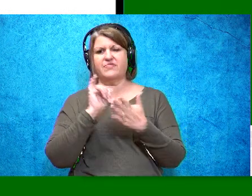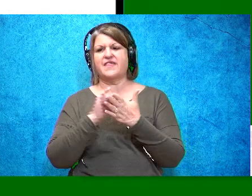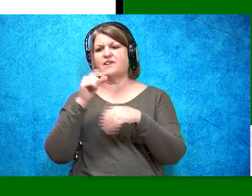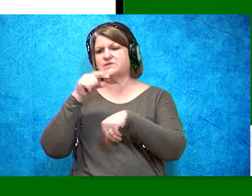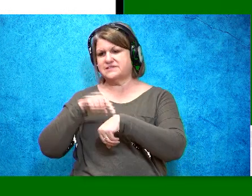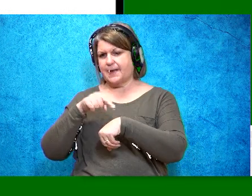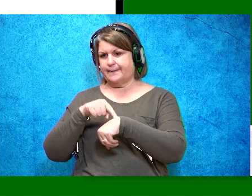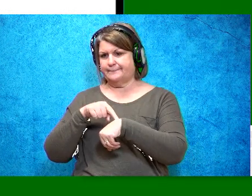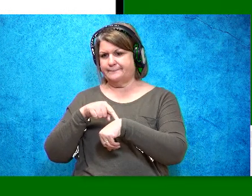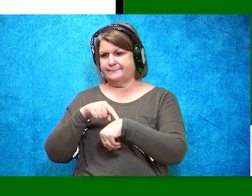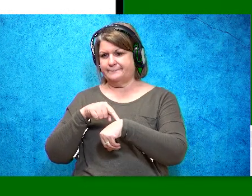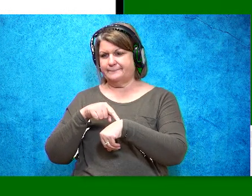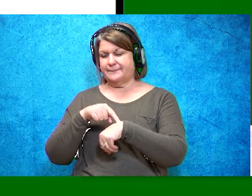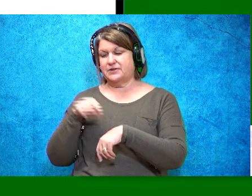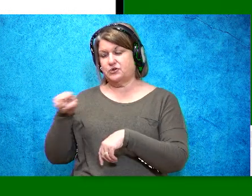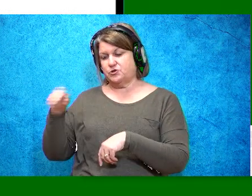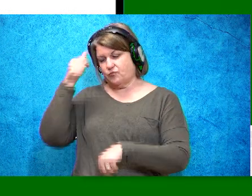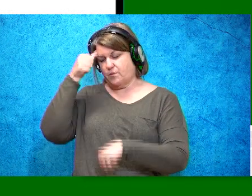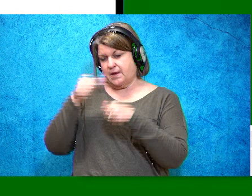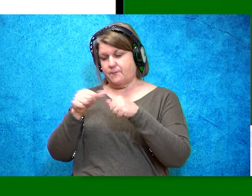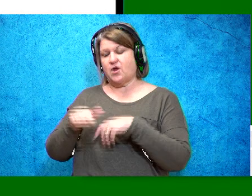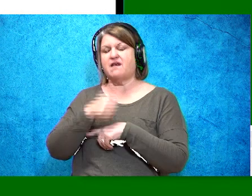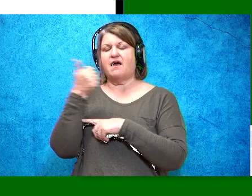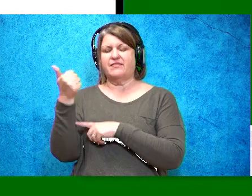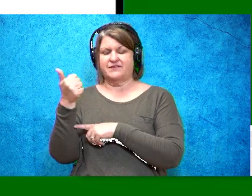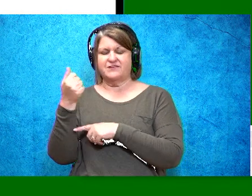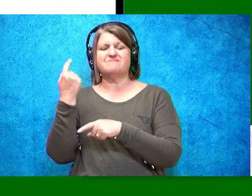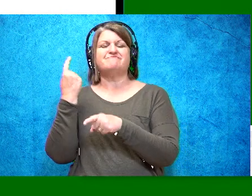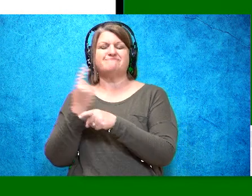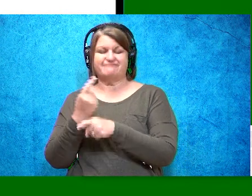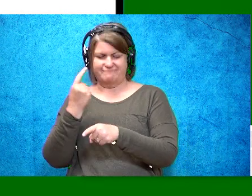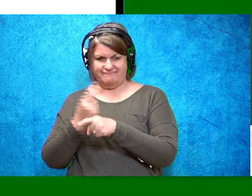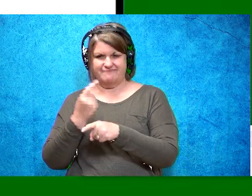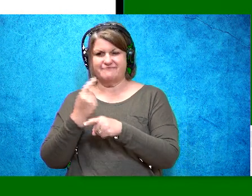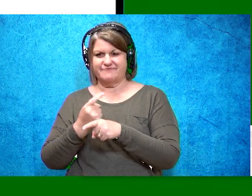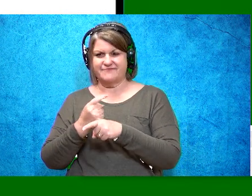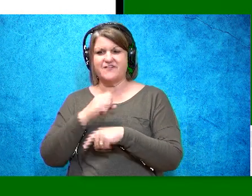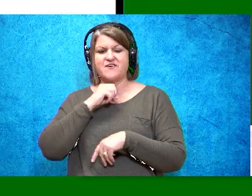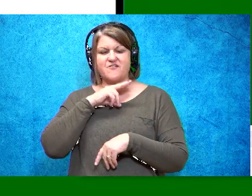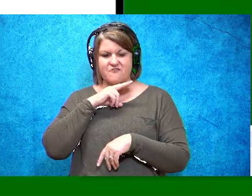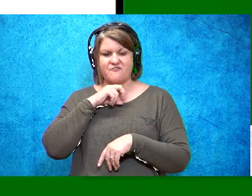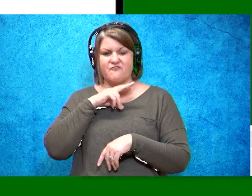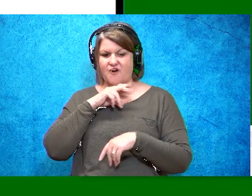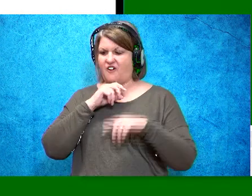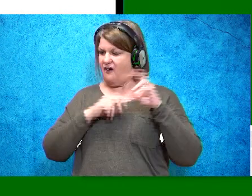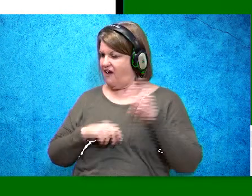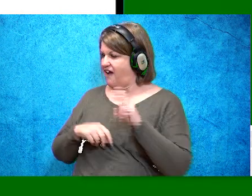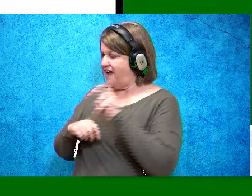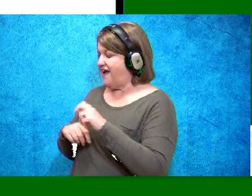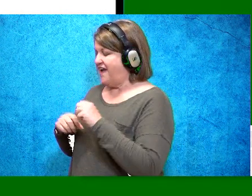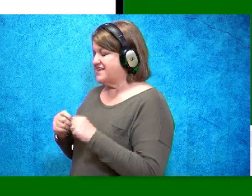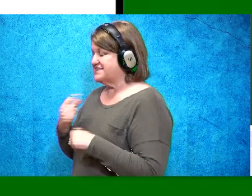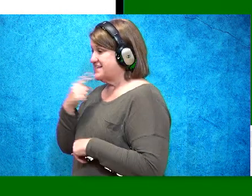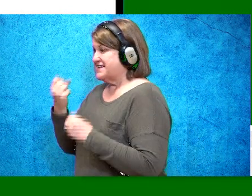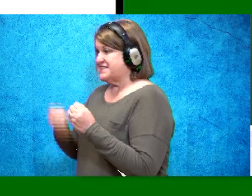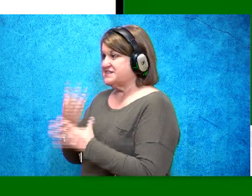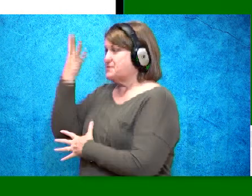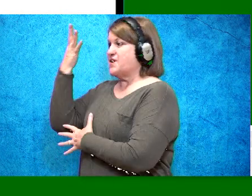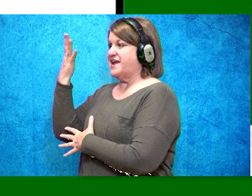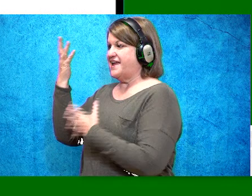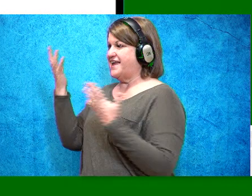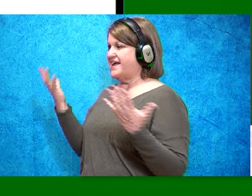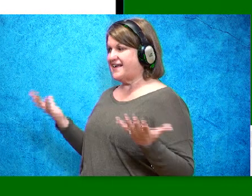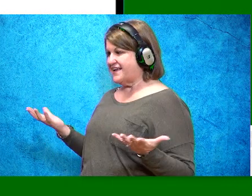Do you remember another? Right. When Frog came in, remember he said it's spring. So spring